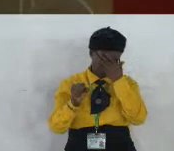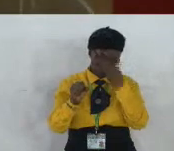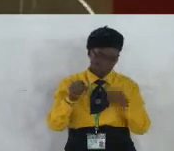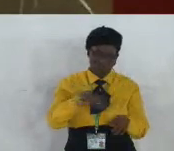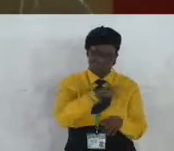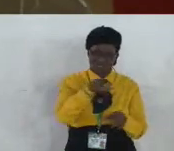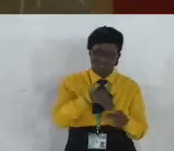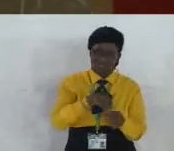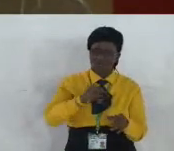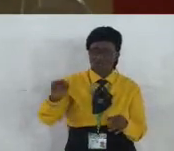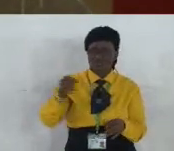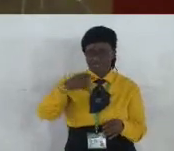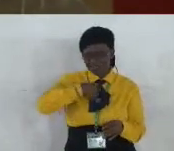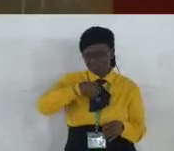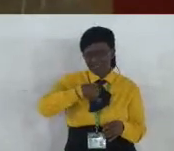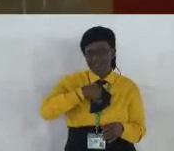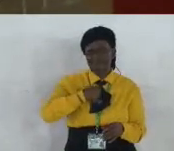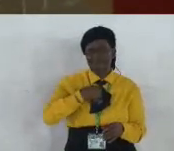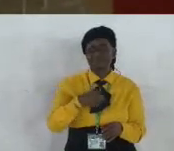including me.